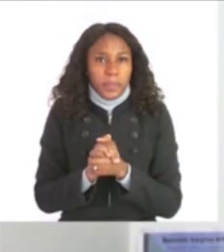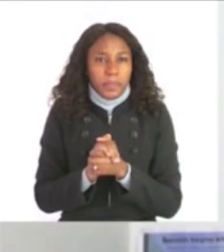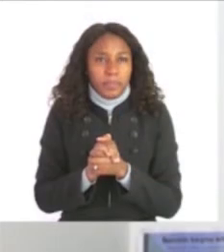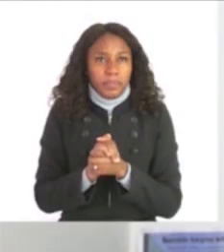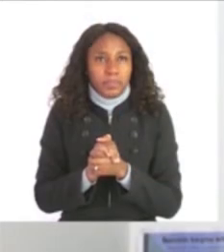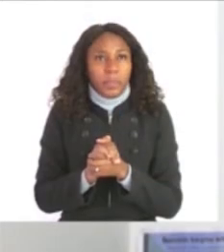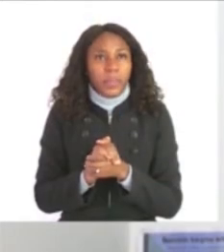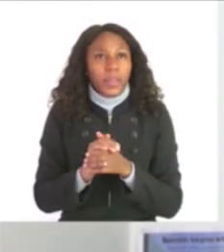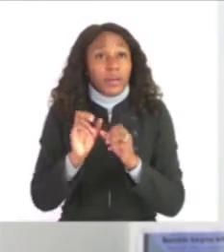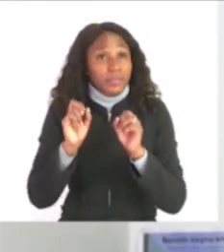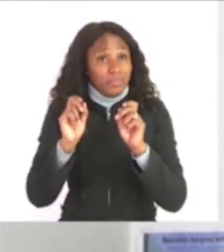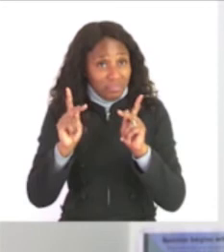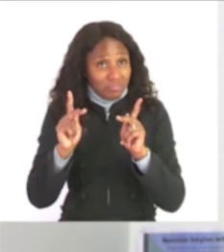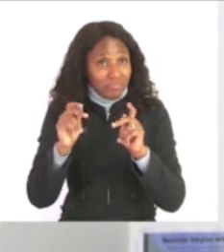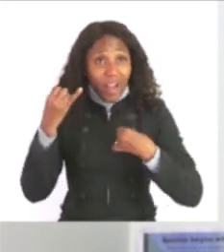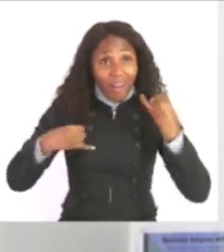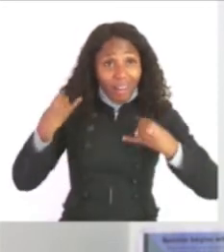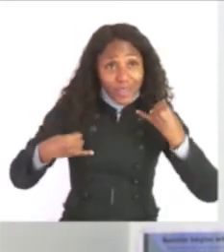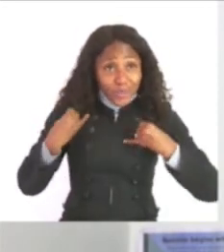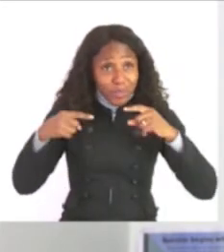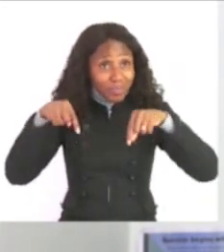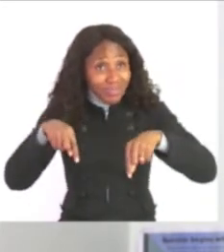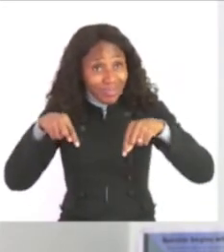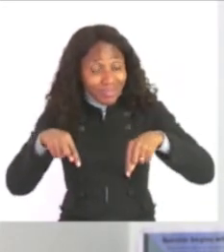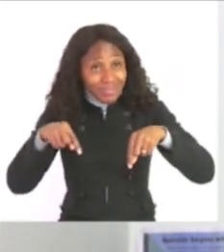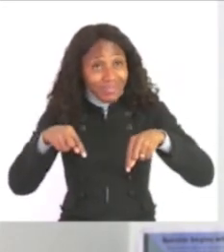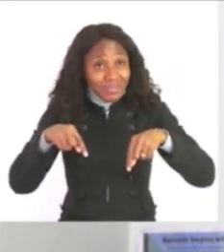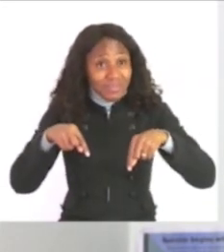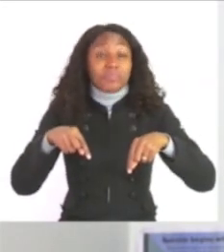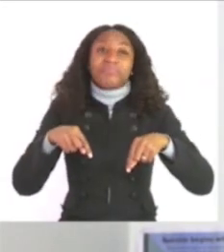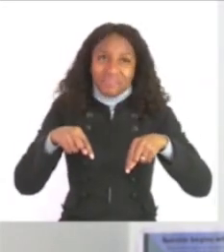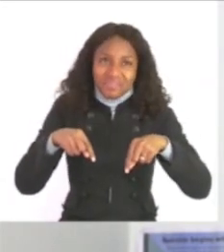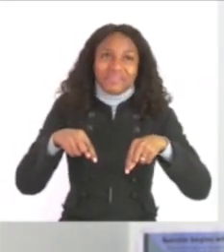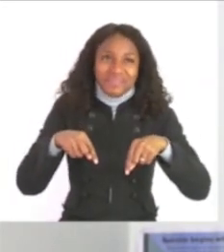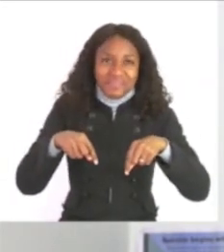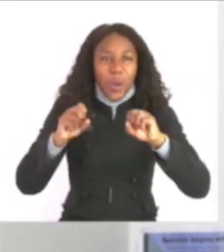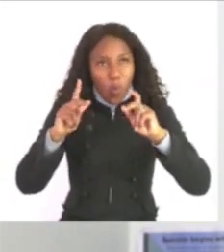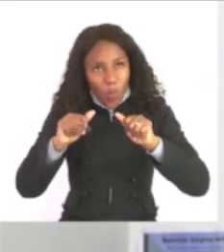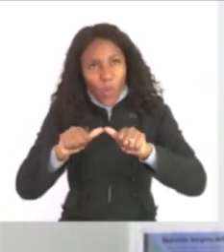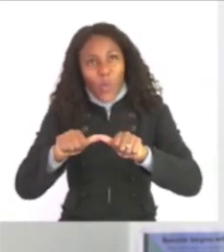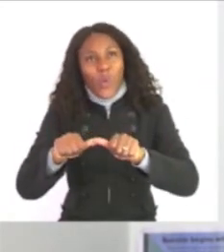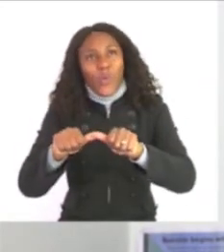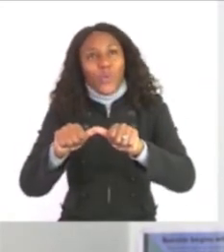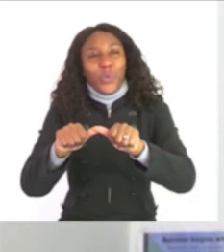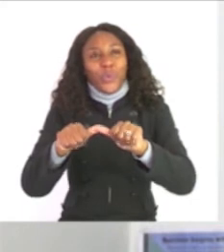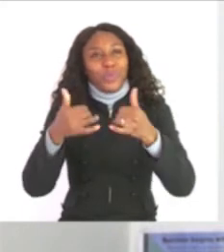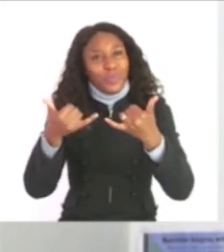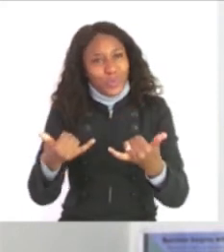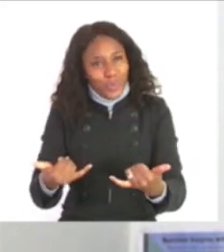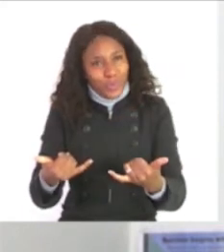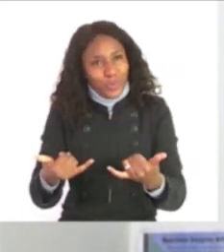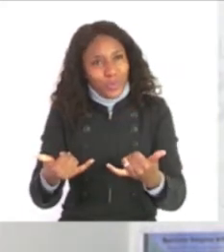Boys and girls, are you still enjoying our lesson? Chanel, are you still enjoying the lesson? Well, let's continue. Next, we look